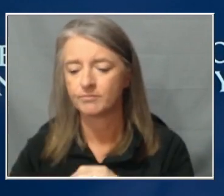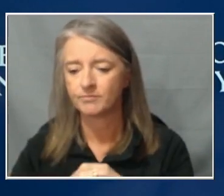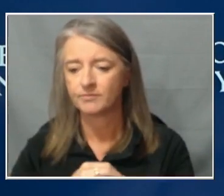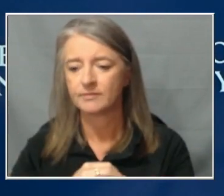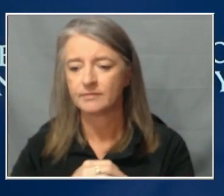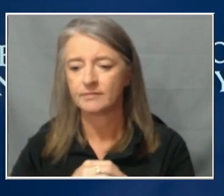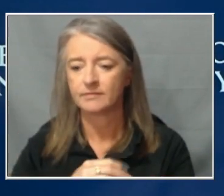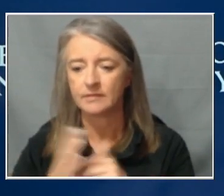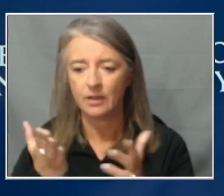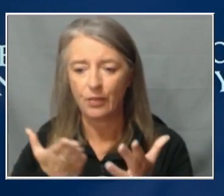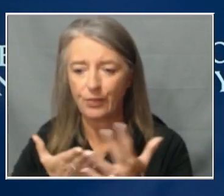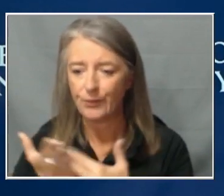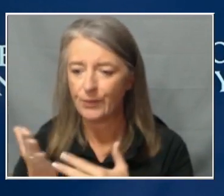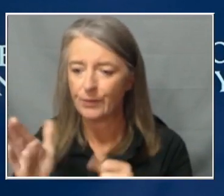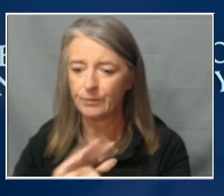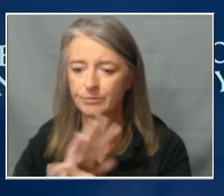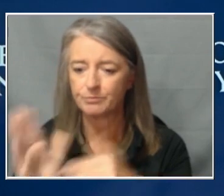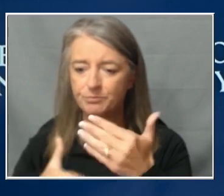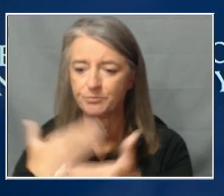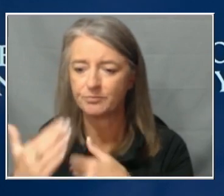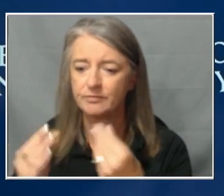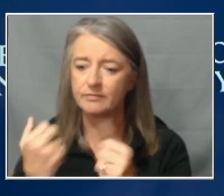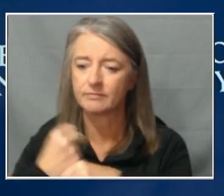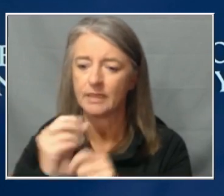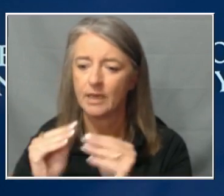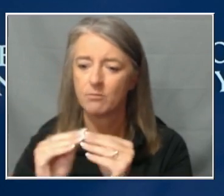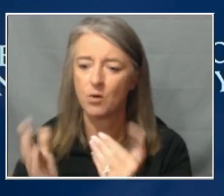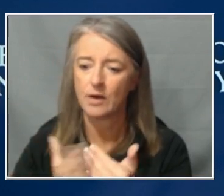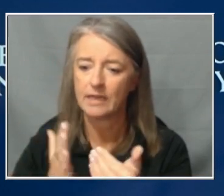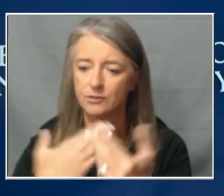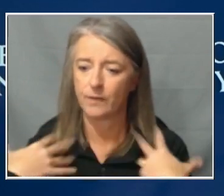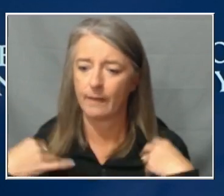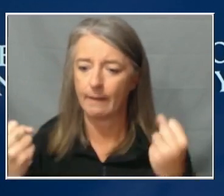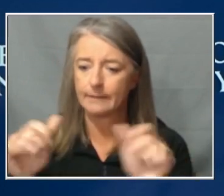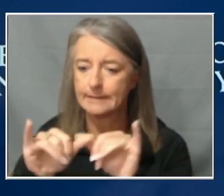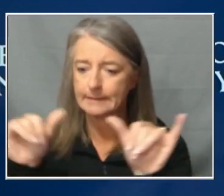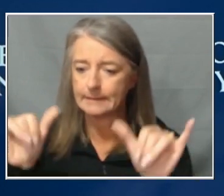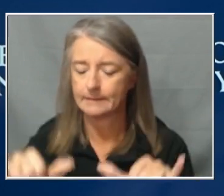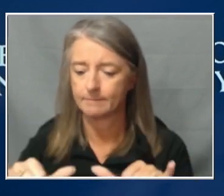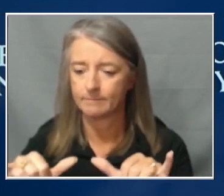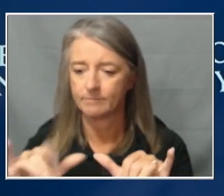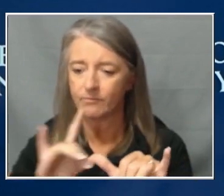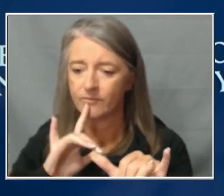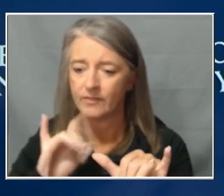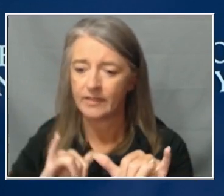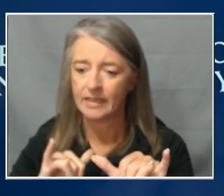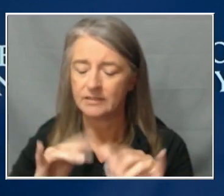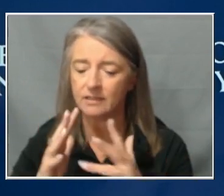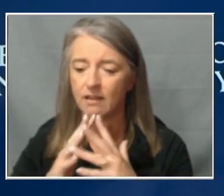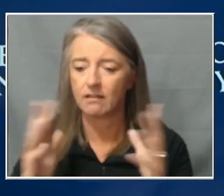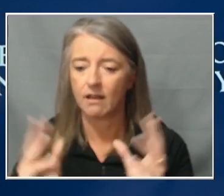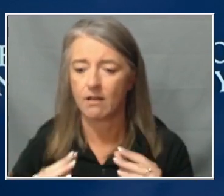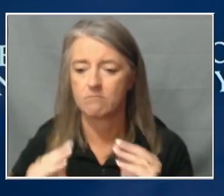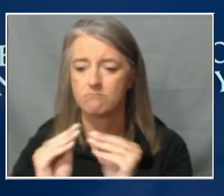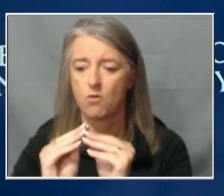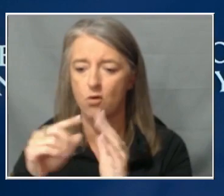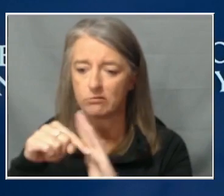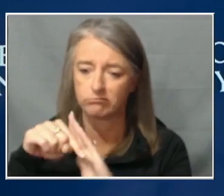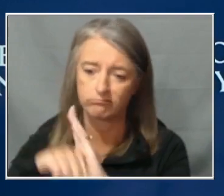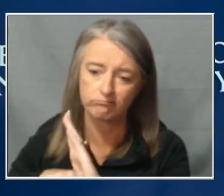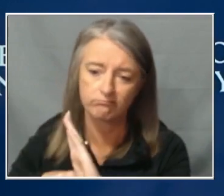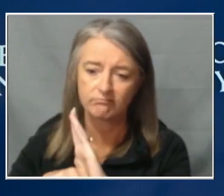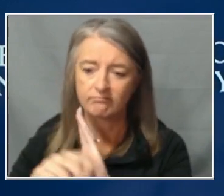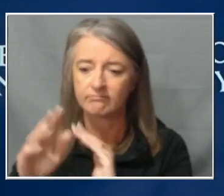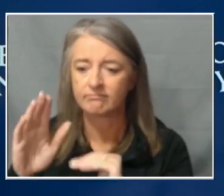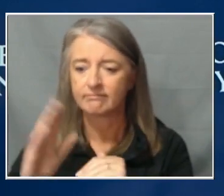through the whole process, making it easier to navigate through the health system. There's a lot more that goes on than just, hey, this